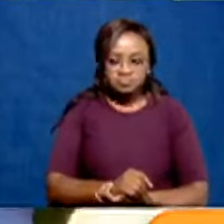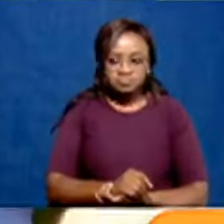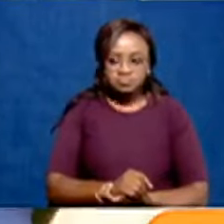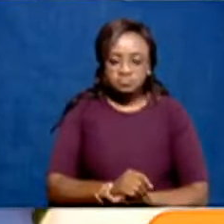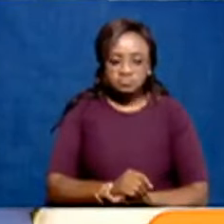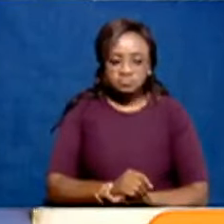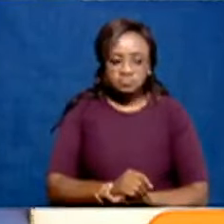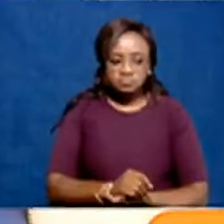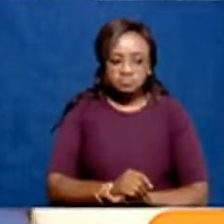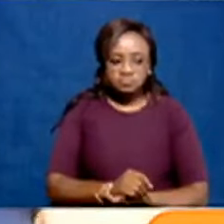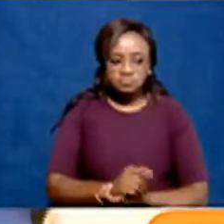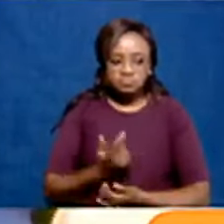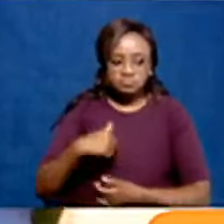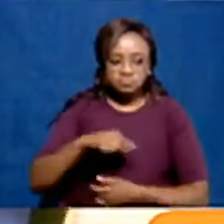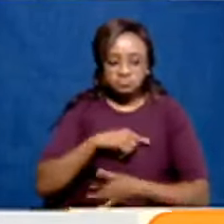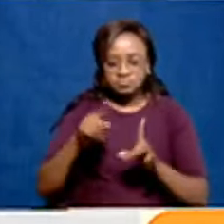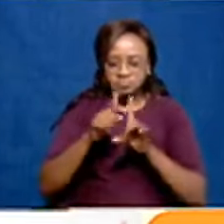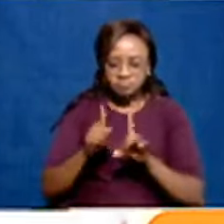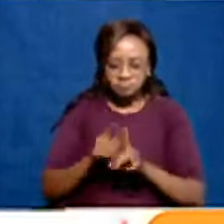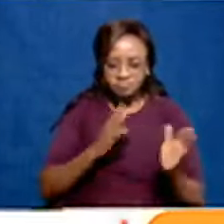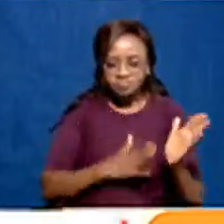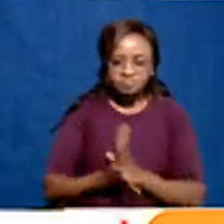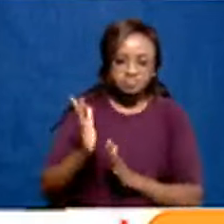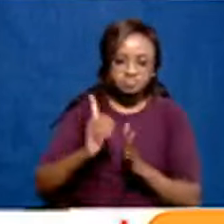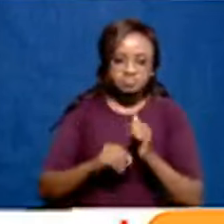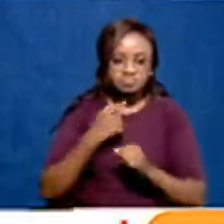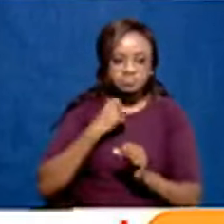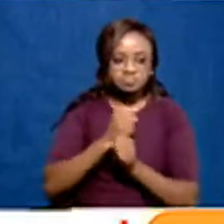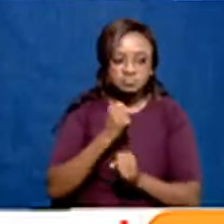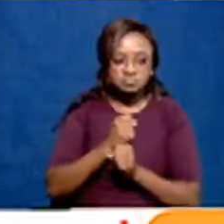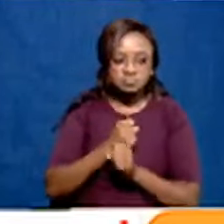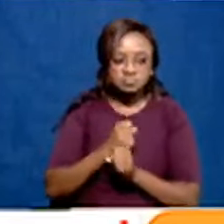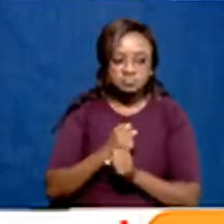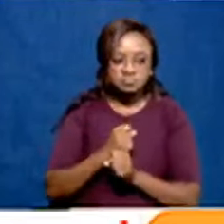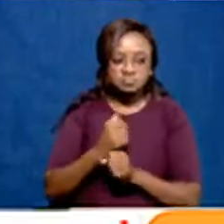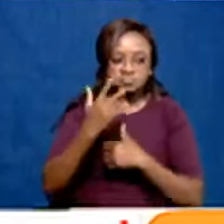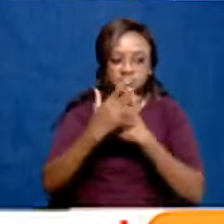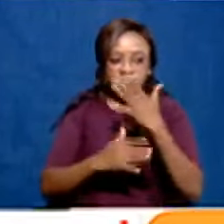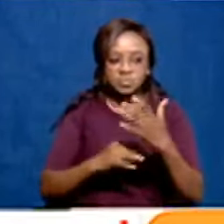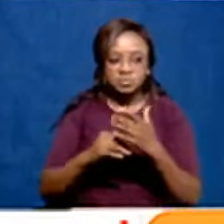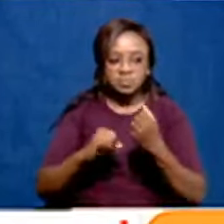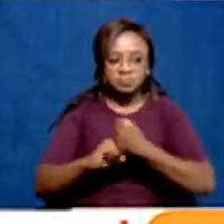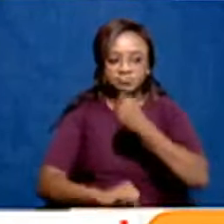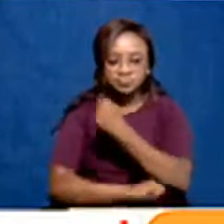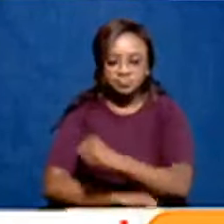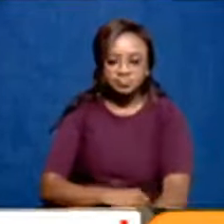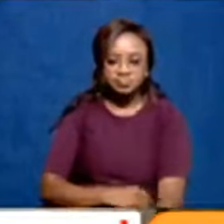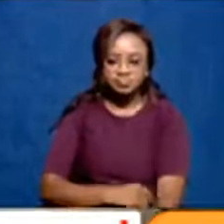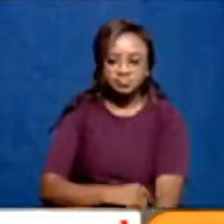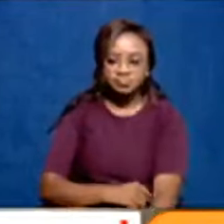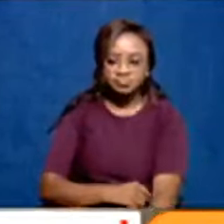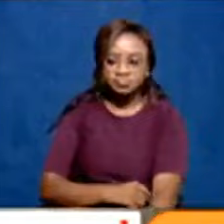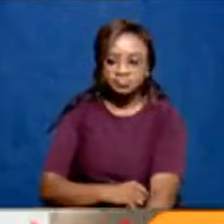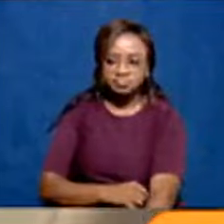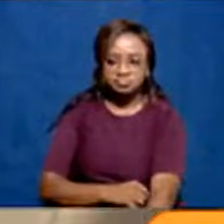also intending to do a blood donation to the victims